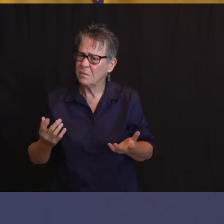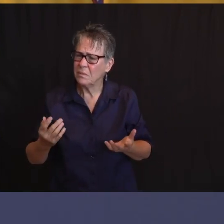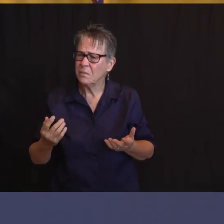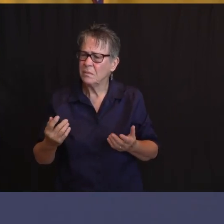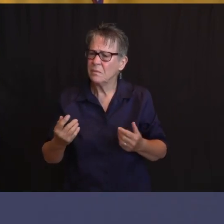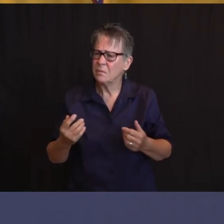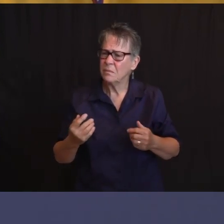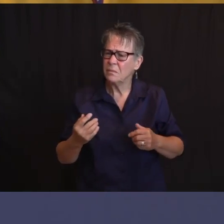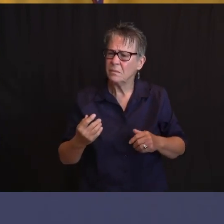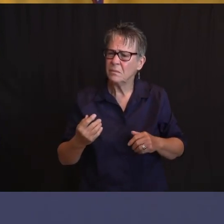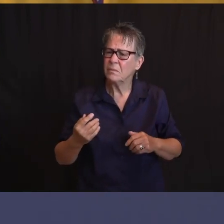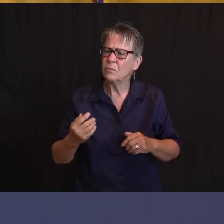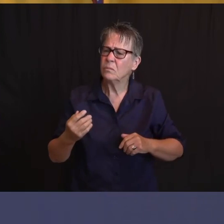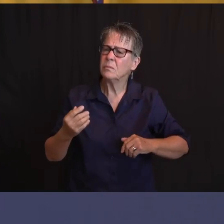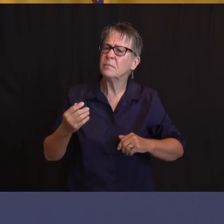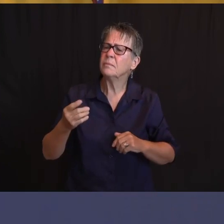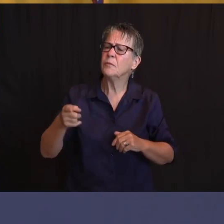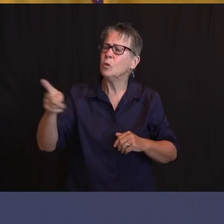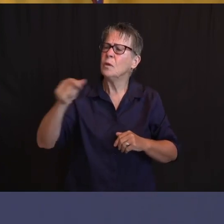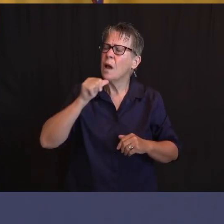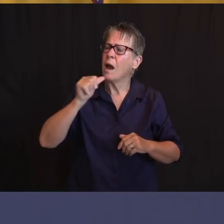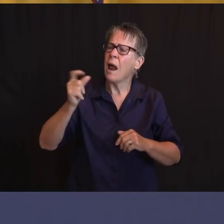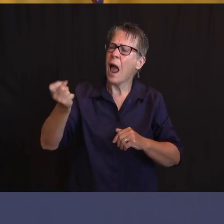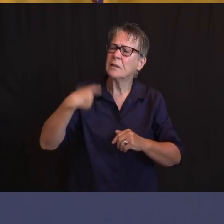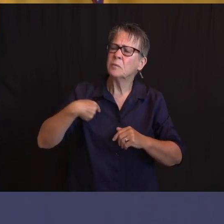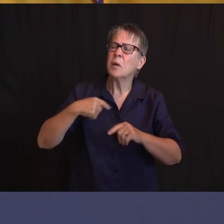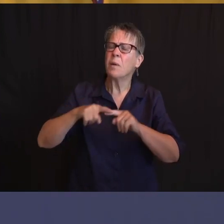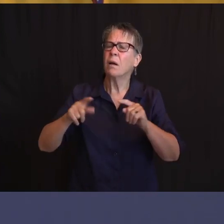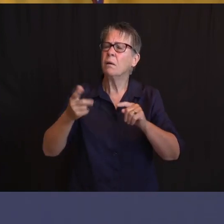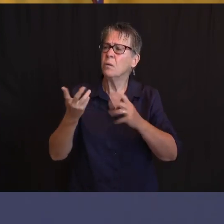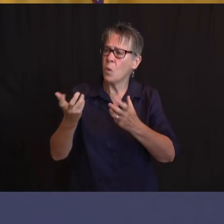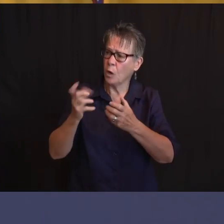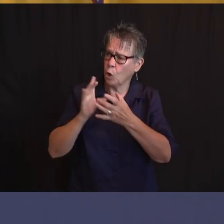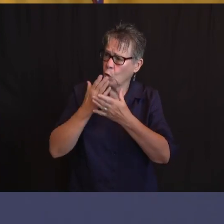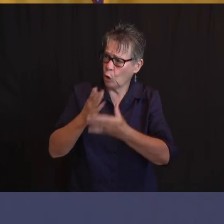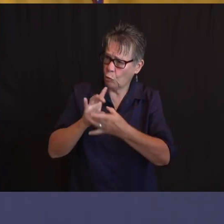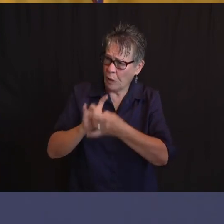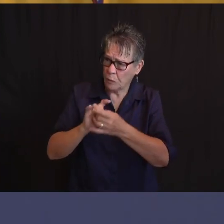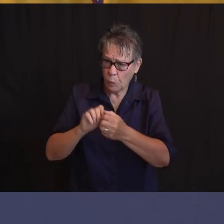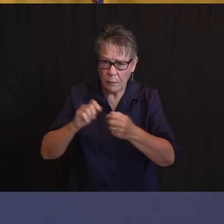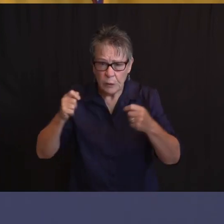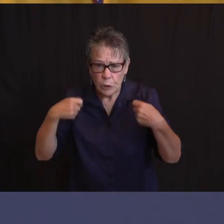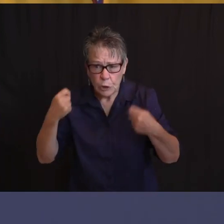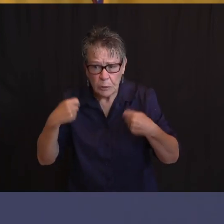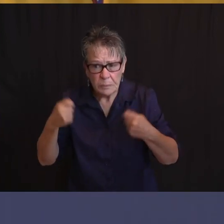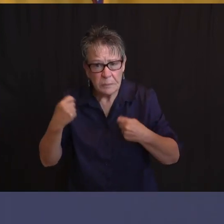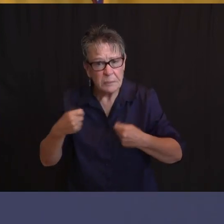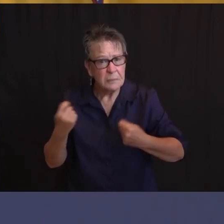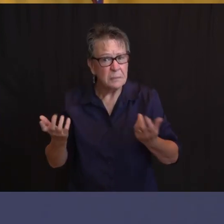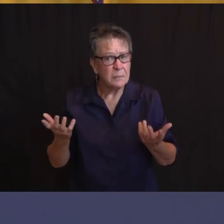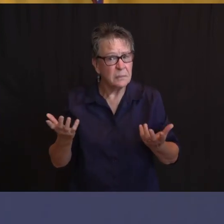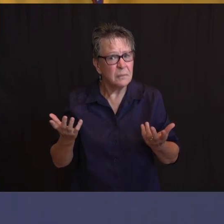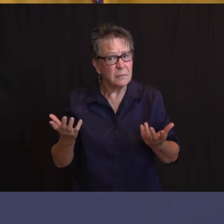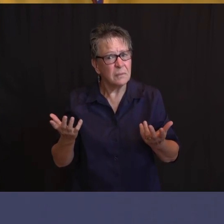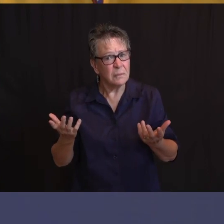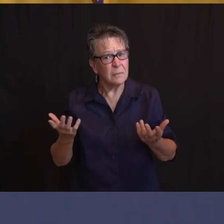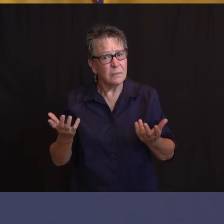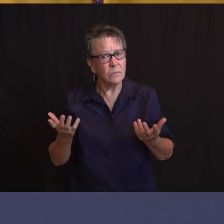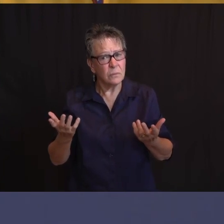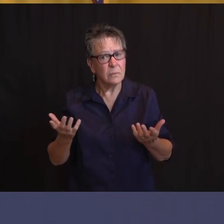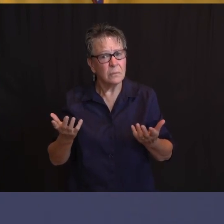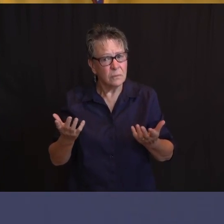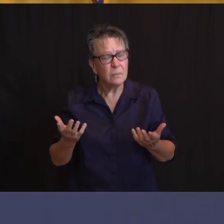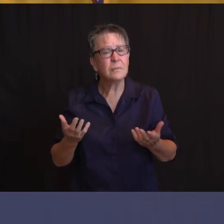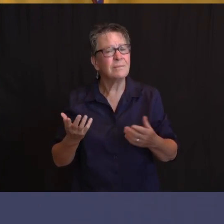well as the association. And, you know, it's time for responsible behavior. Please,